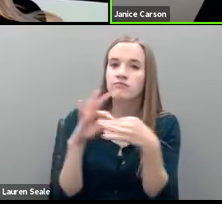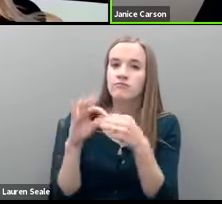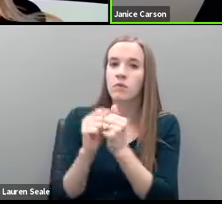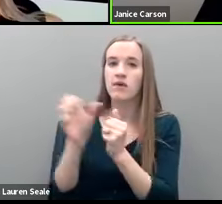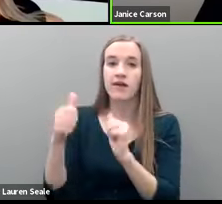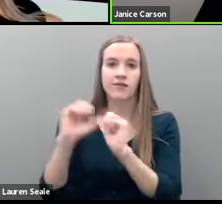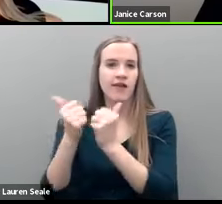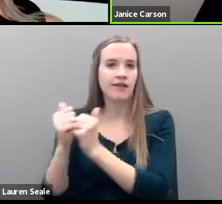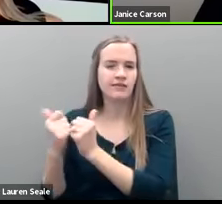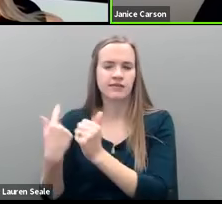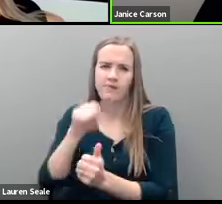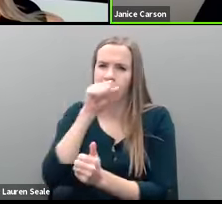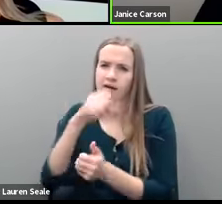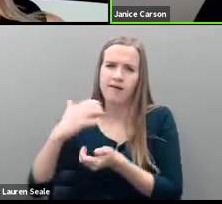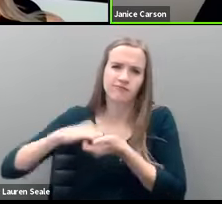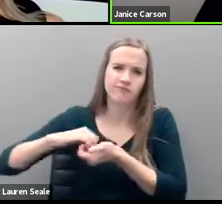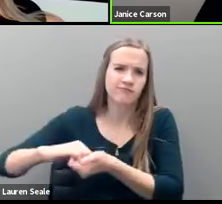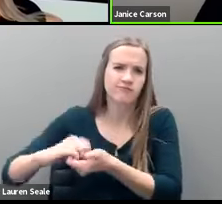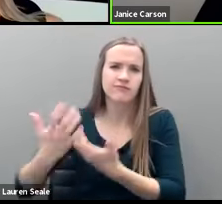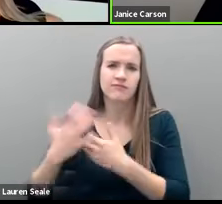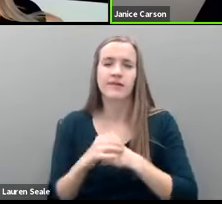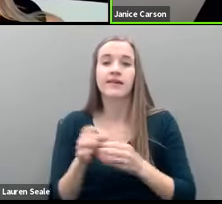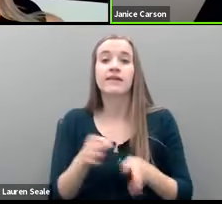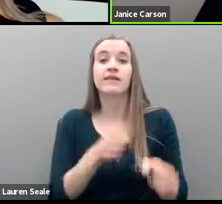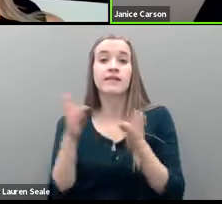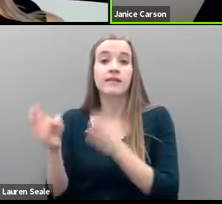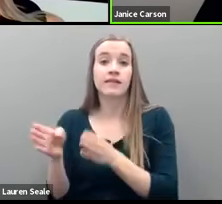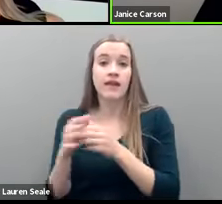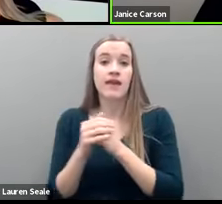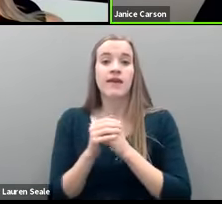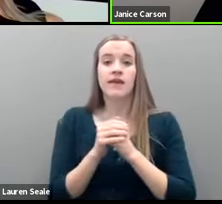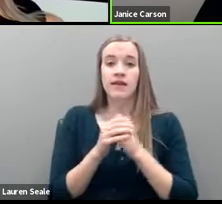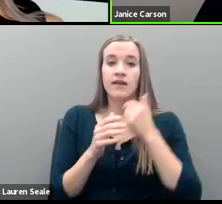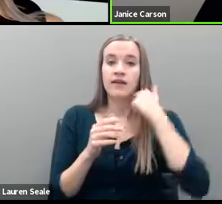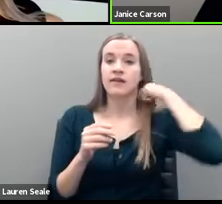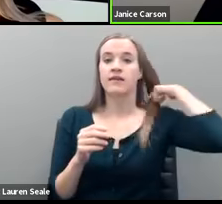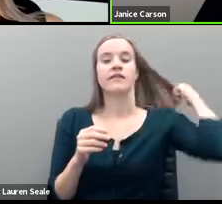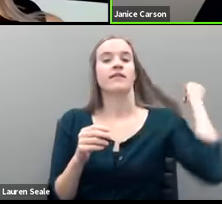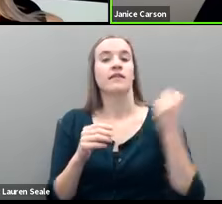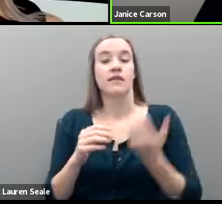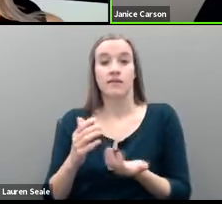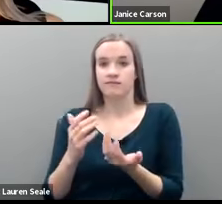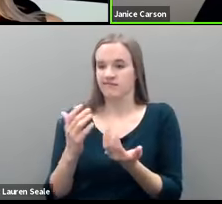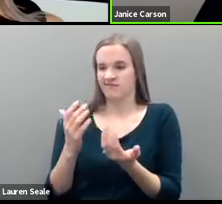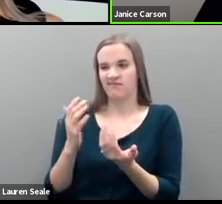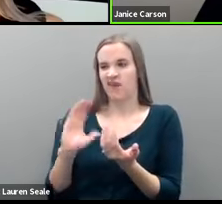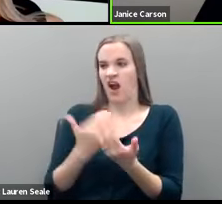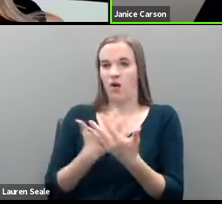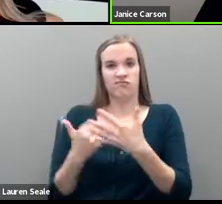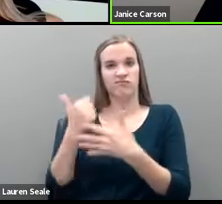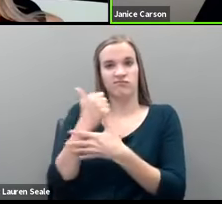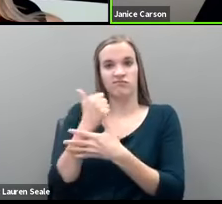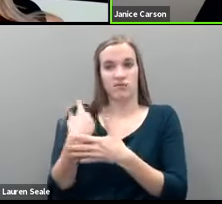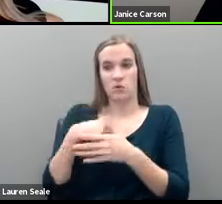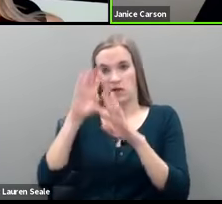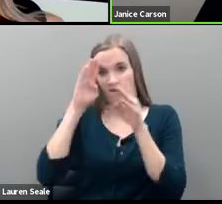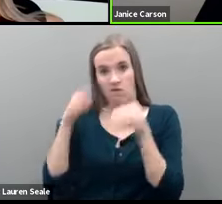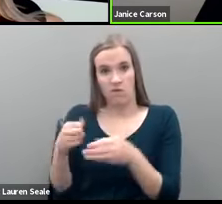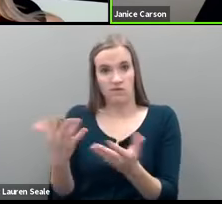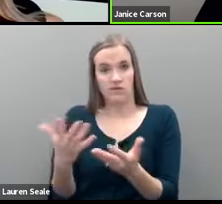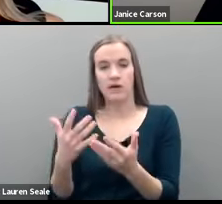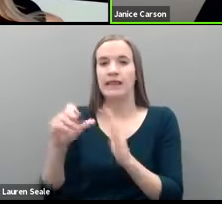absolutely love doing that. Then we also have the biggest part of what we do is that state level piece,